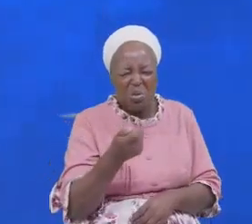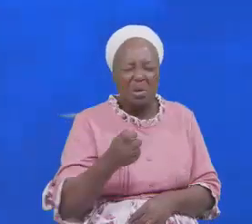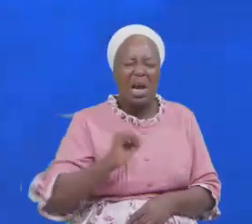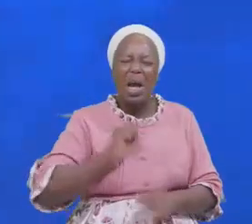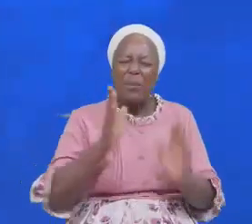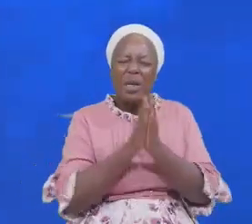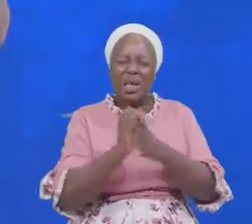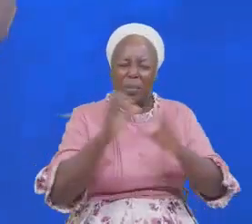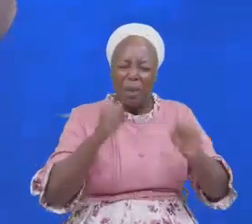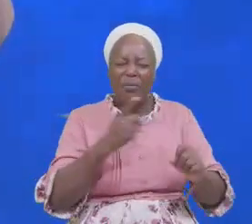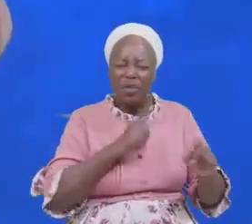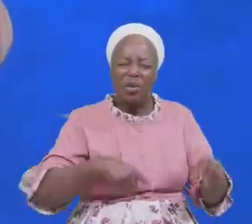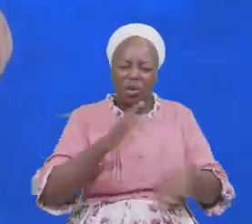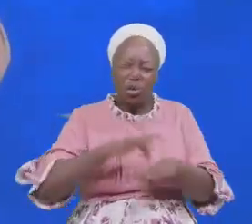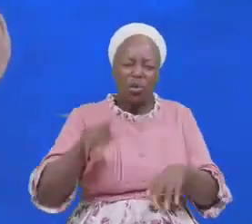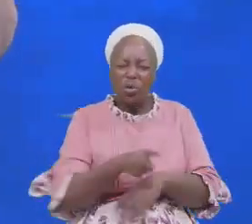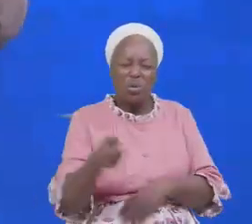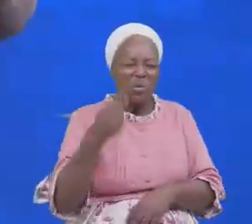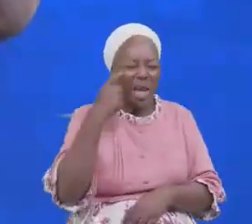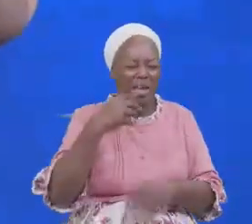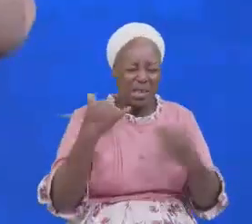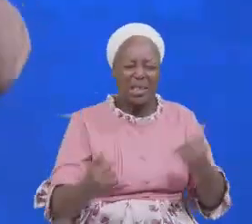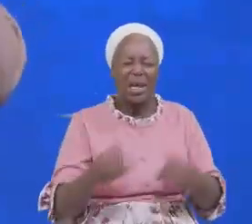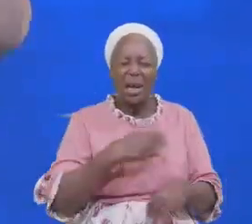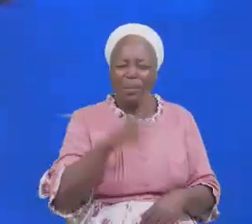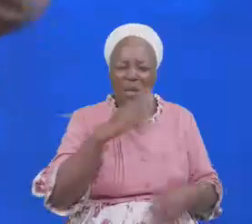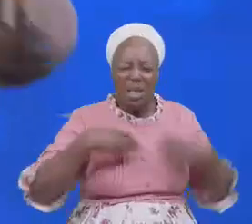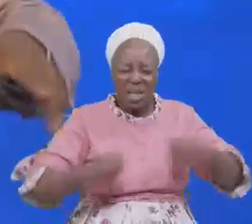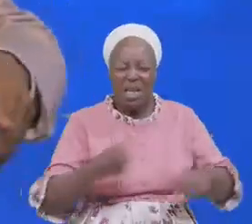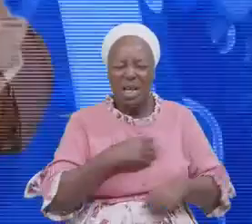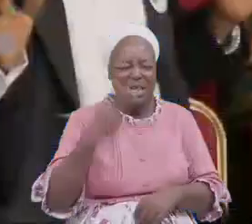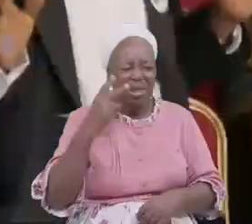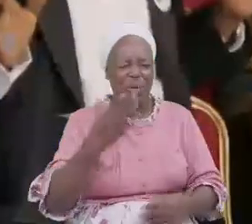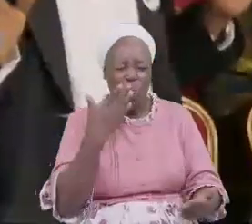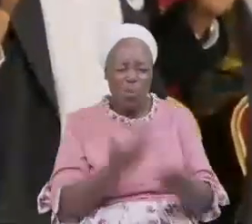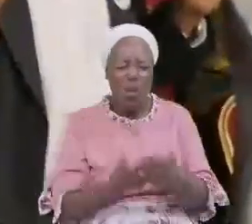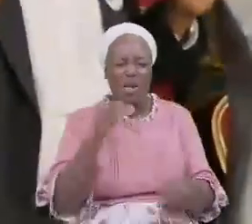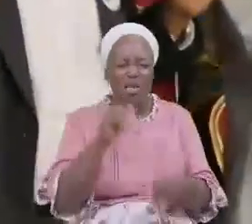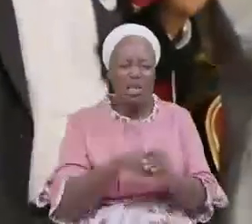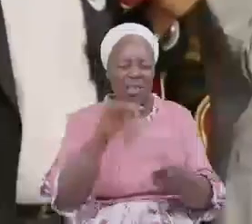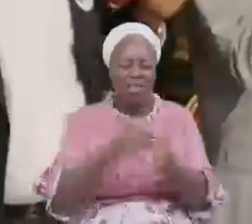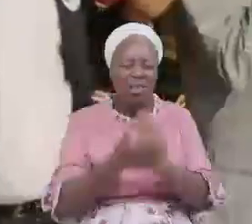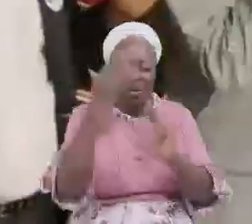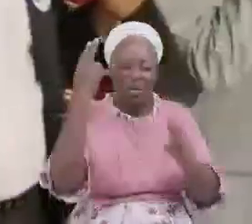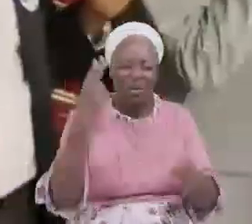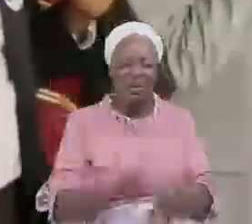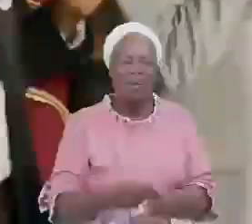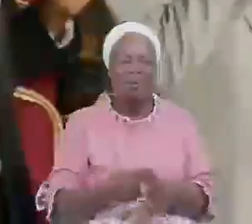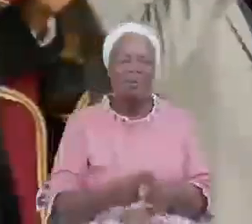Be healed and see well in Jesus' name.